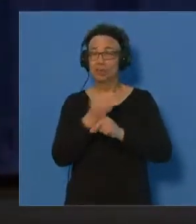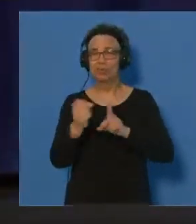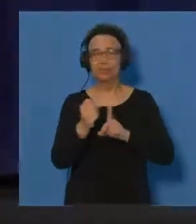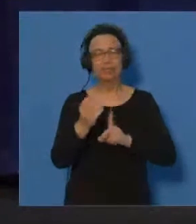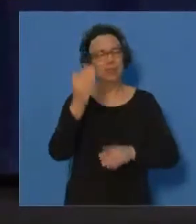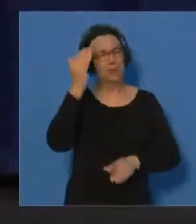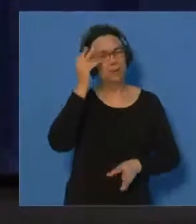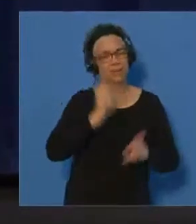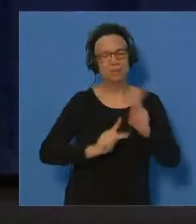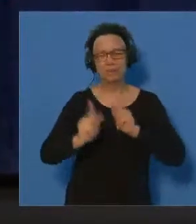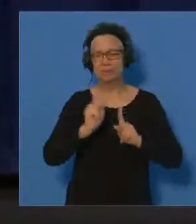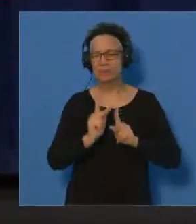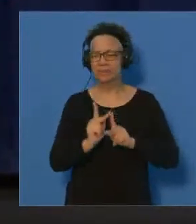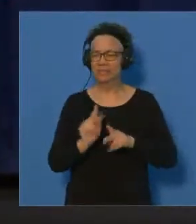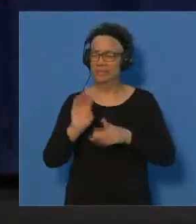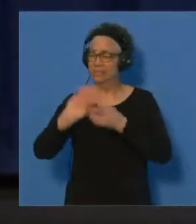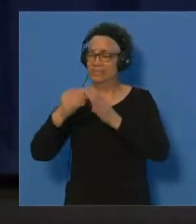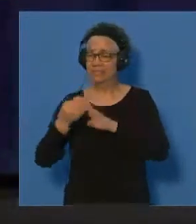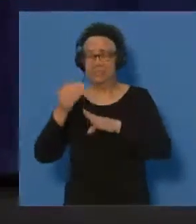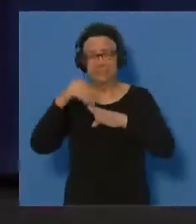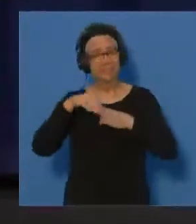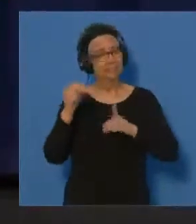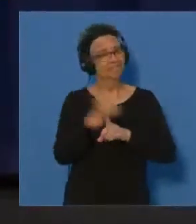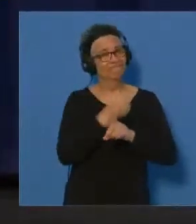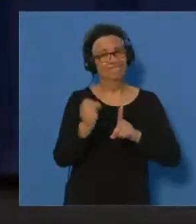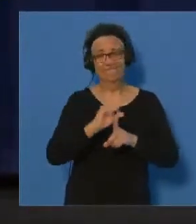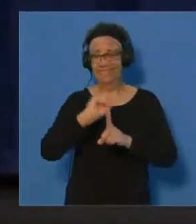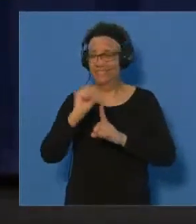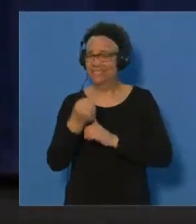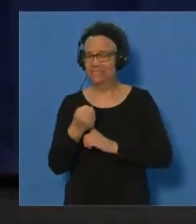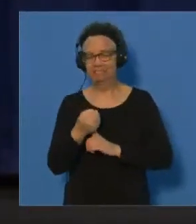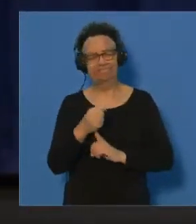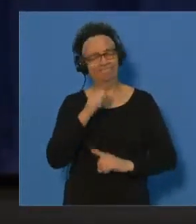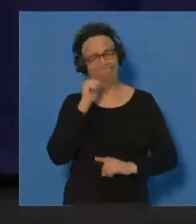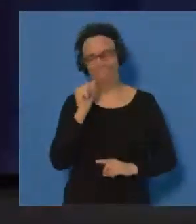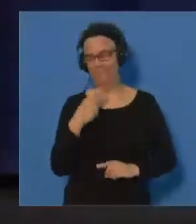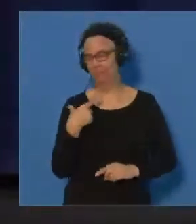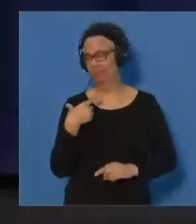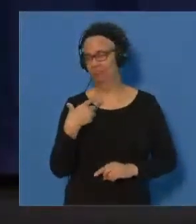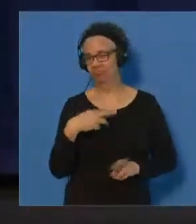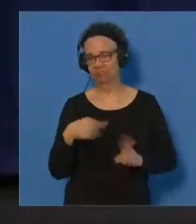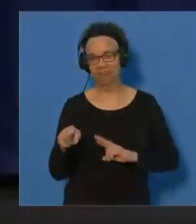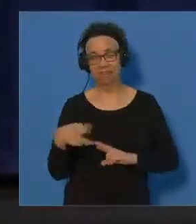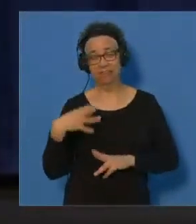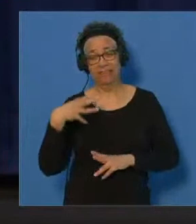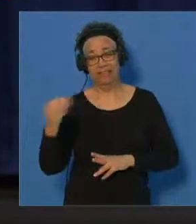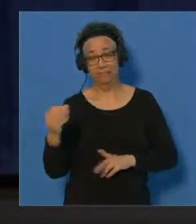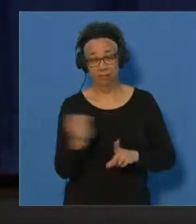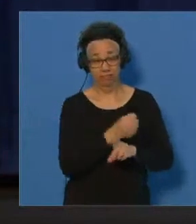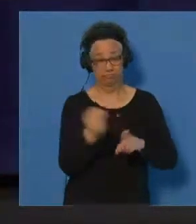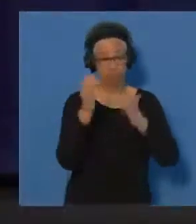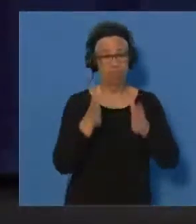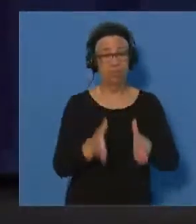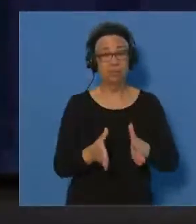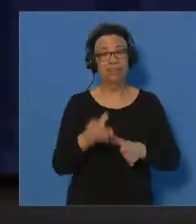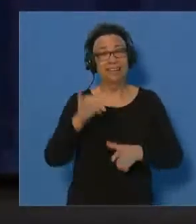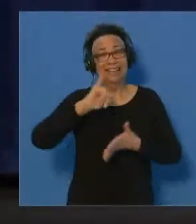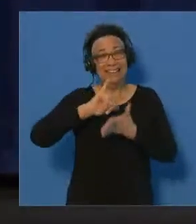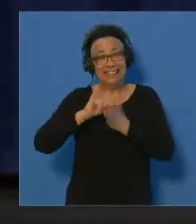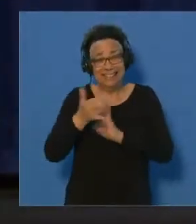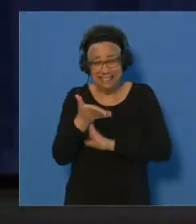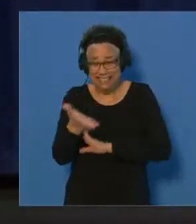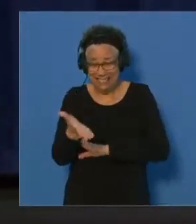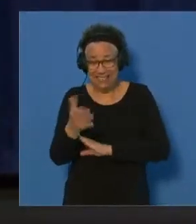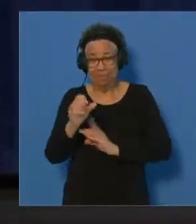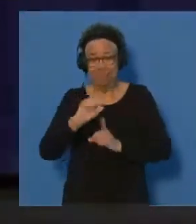who are in abusive situations but are not ready to take the step of leaving their abusers. In such situations, the